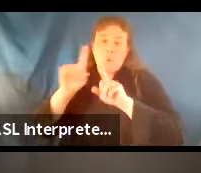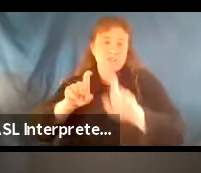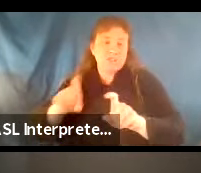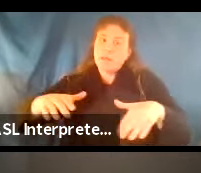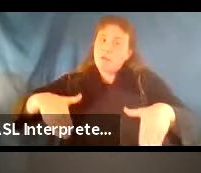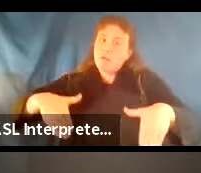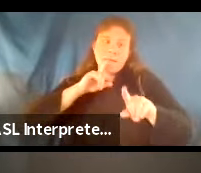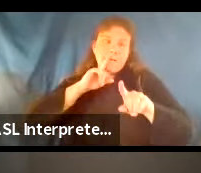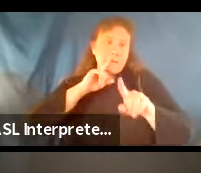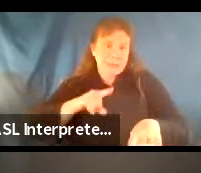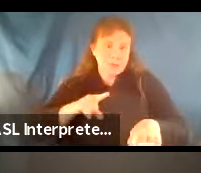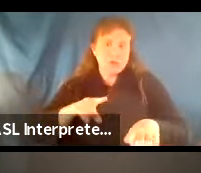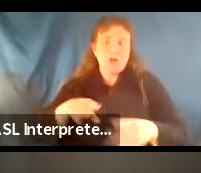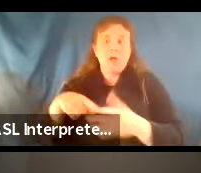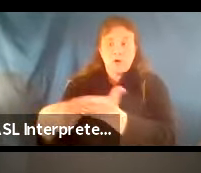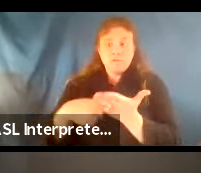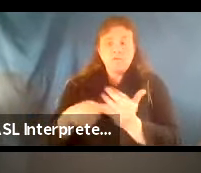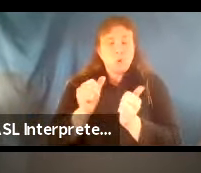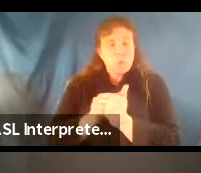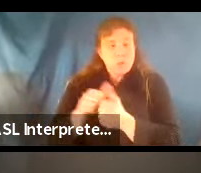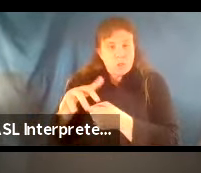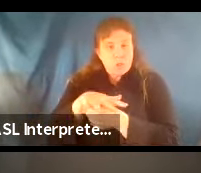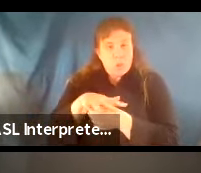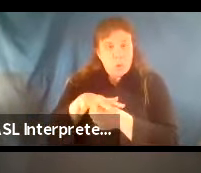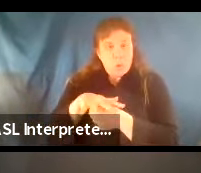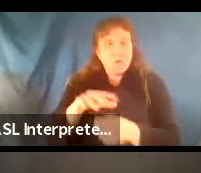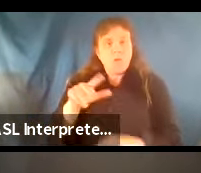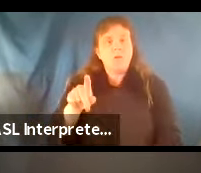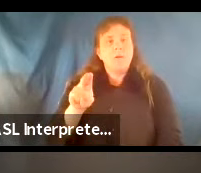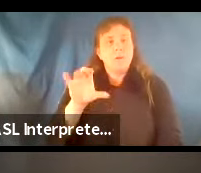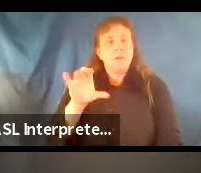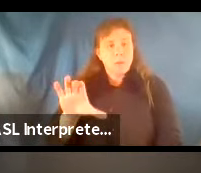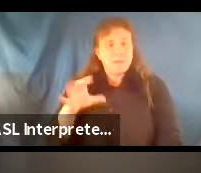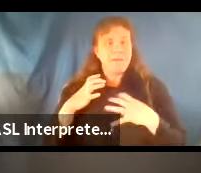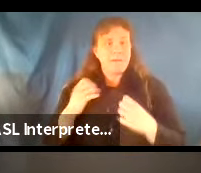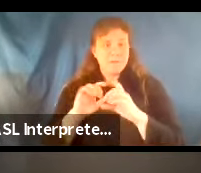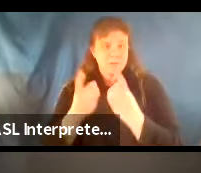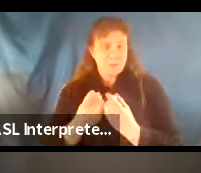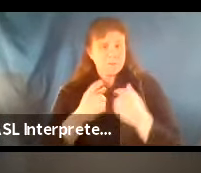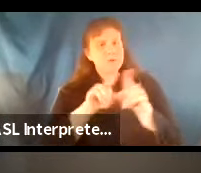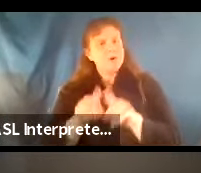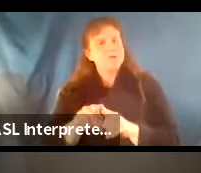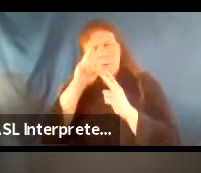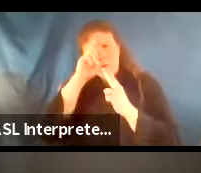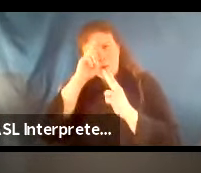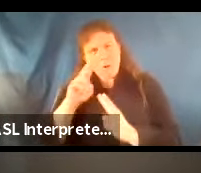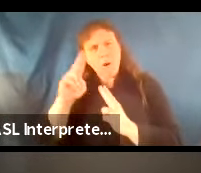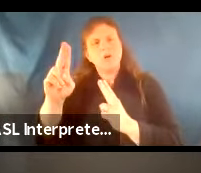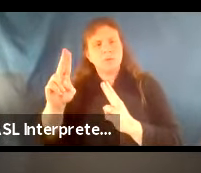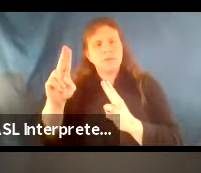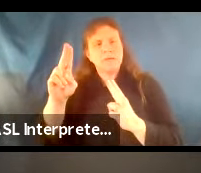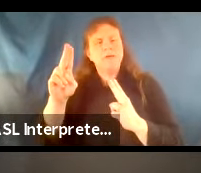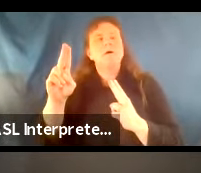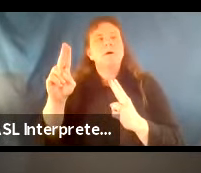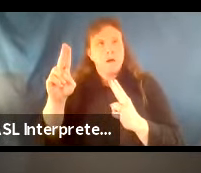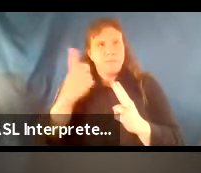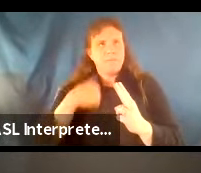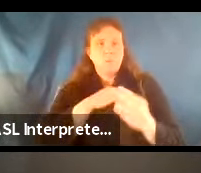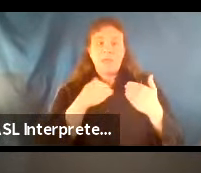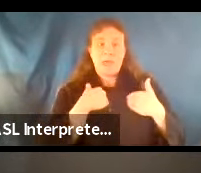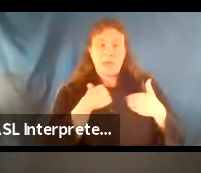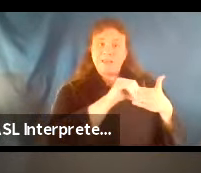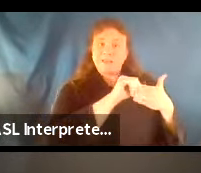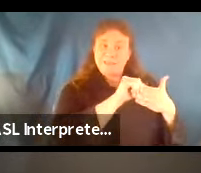with local public health departments, and just honoring really that these guidelines are now the